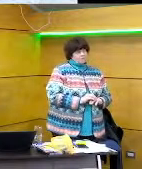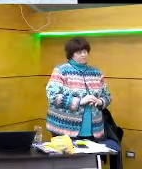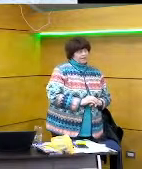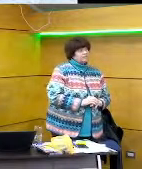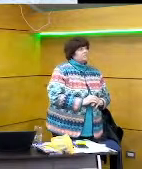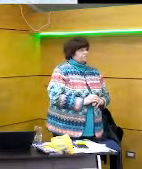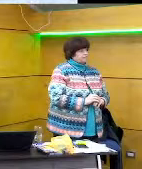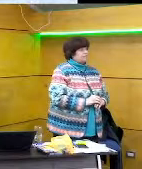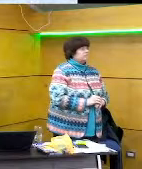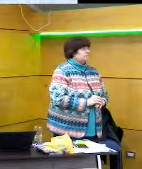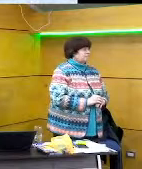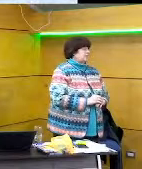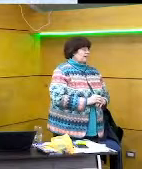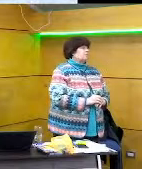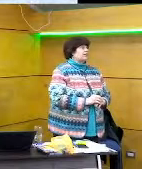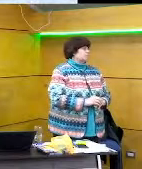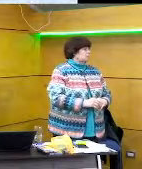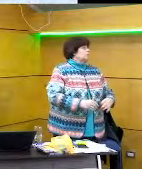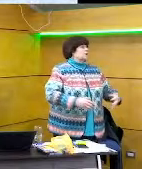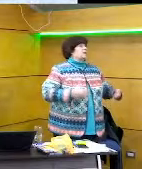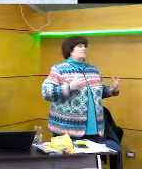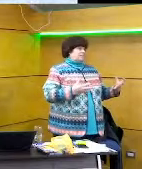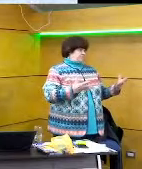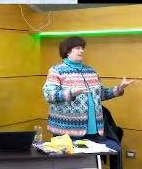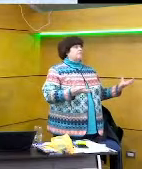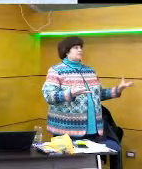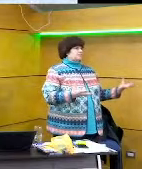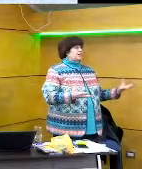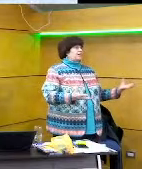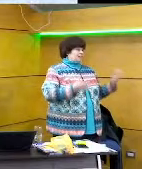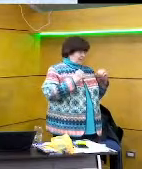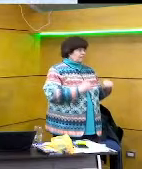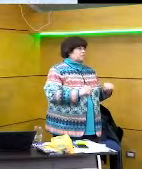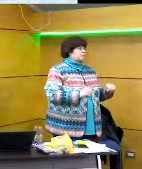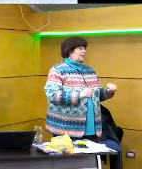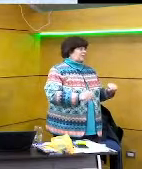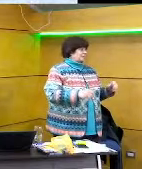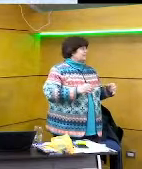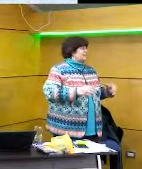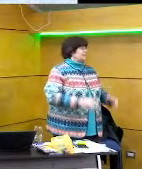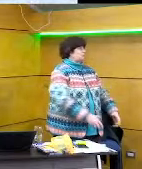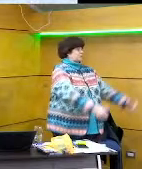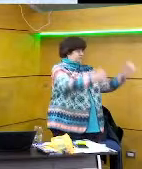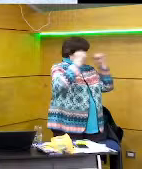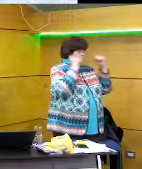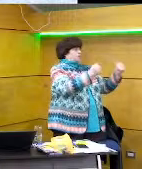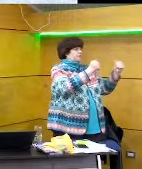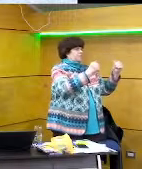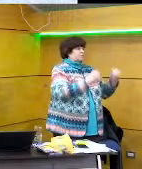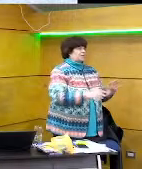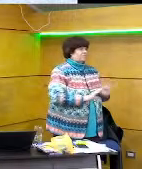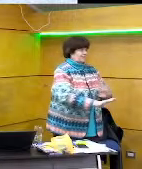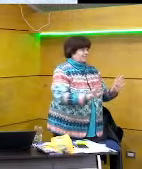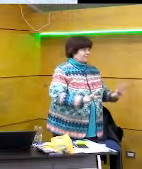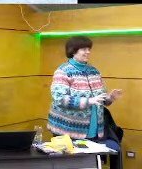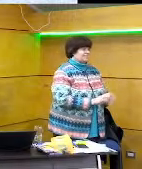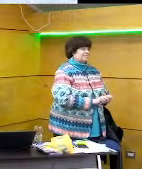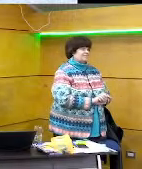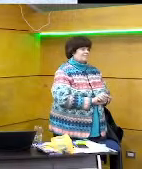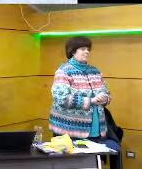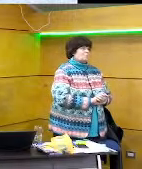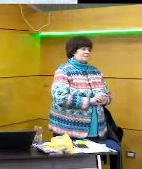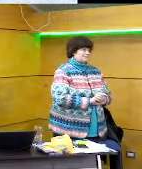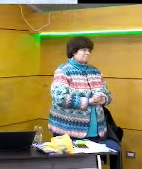at the semifinals and finals, you have to have a little more confidence. You have to decide on the spot. It's the Olympics. Put the number down and that's